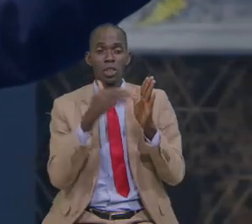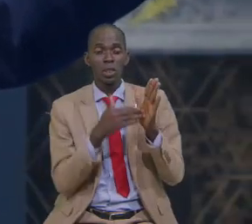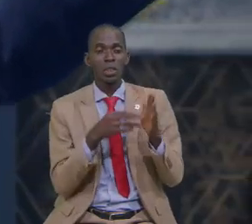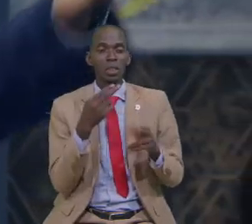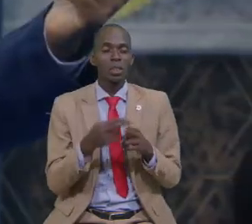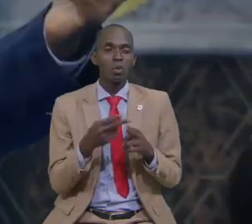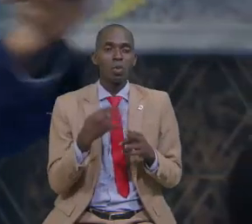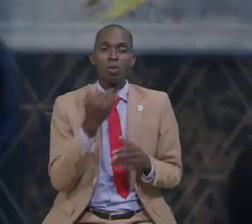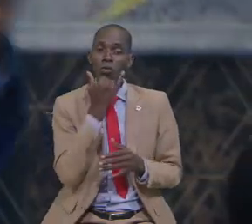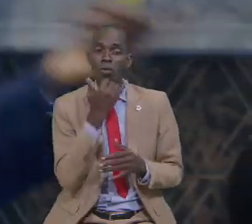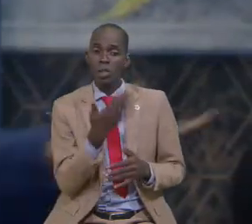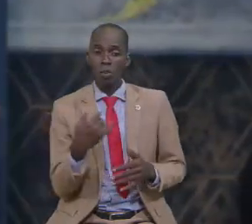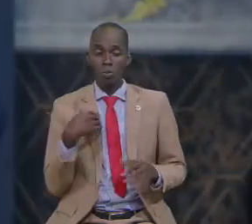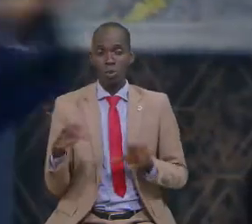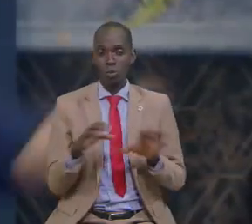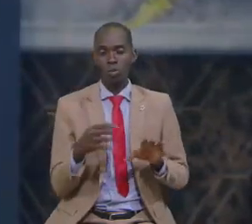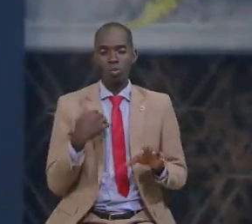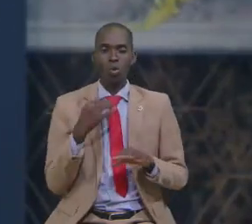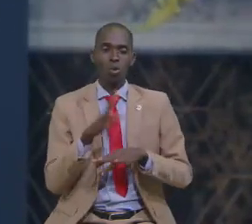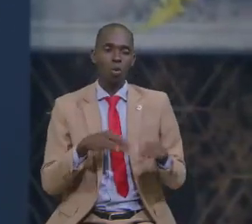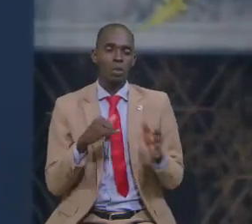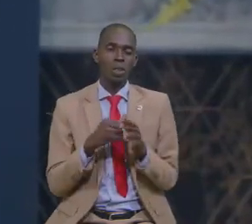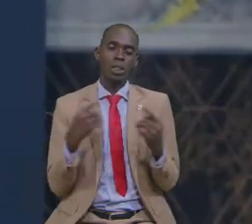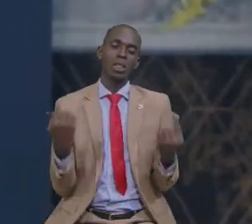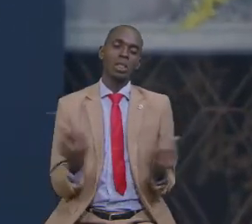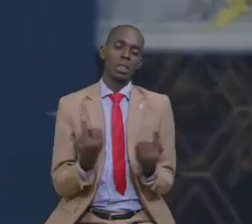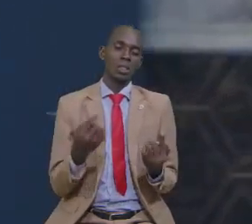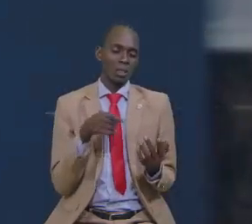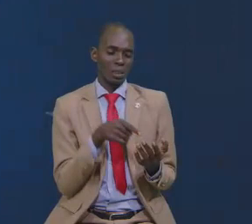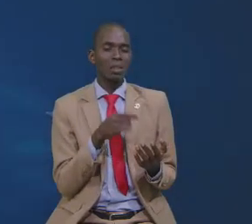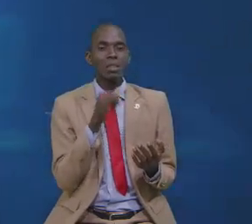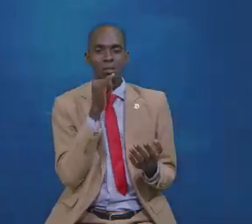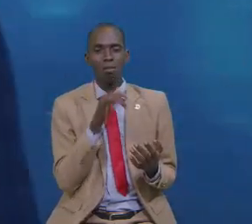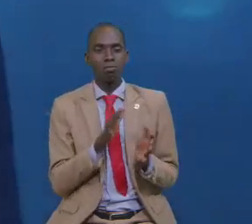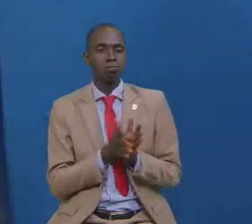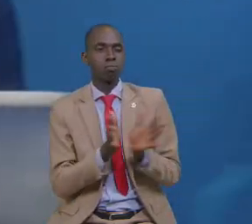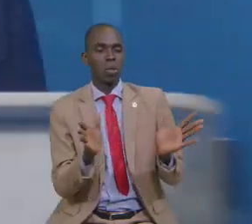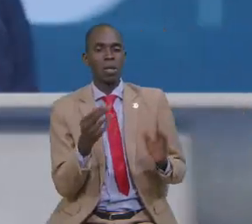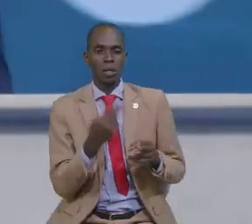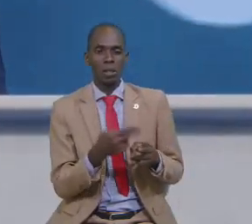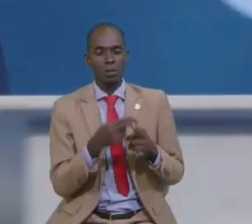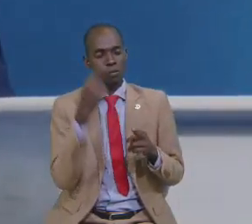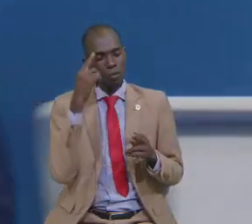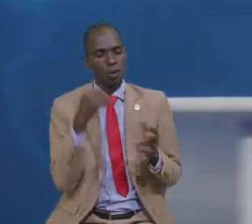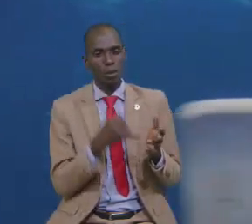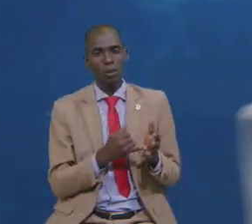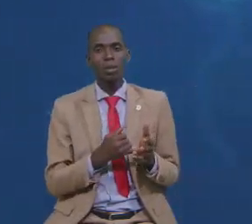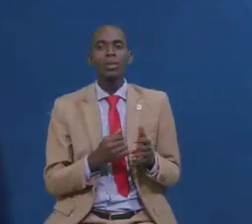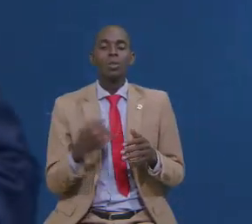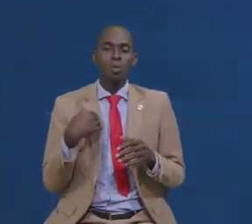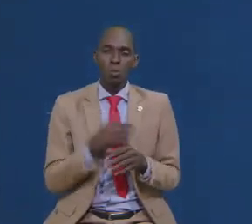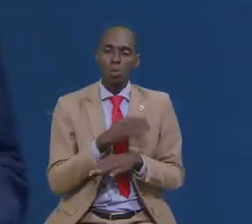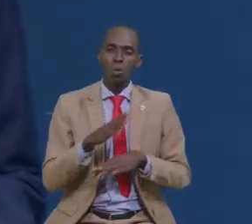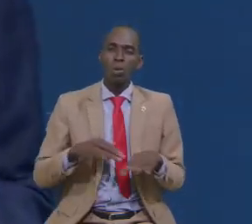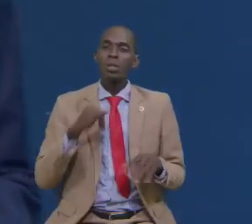seen and that's a common word everybody knows that I will call them transgression by now we've had